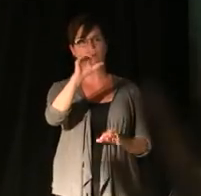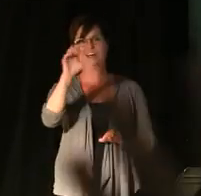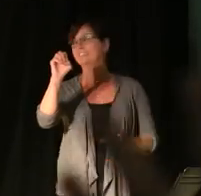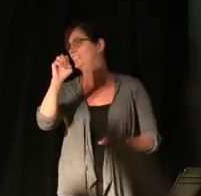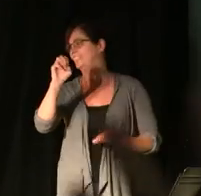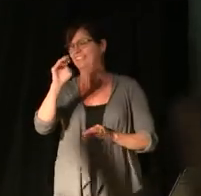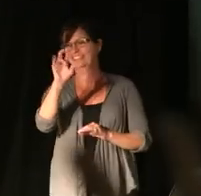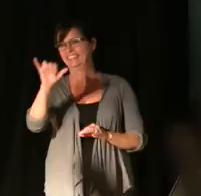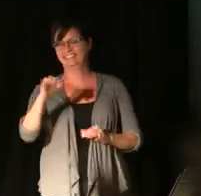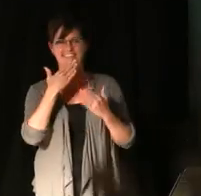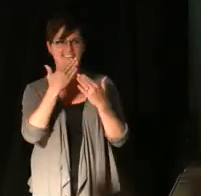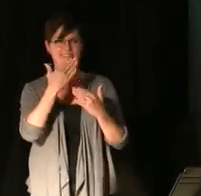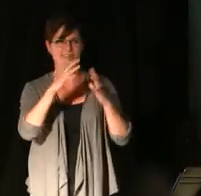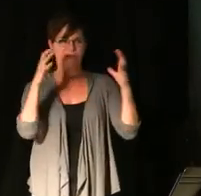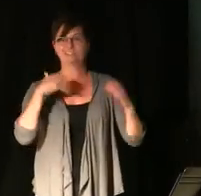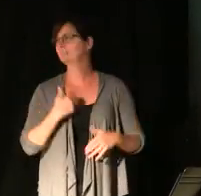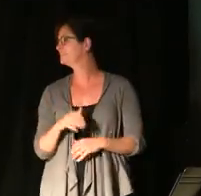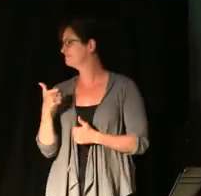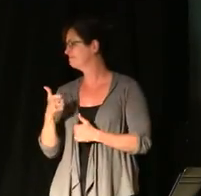so much.